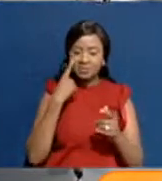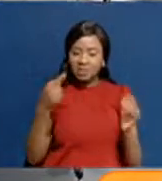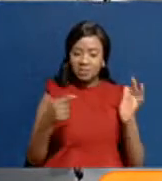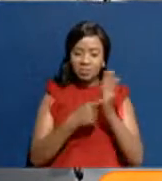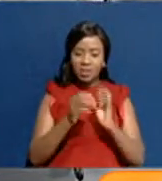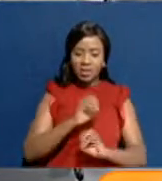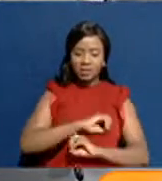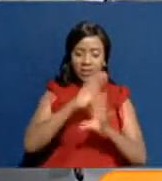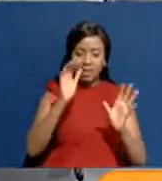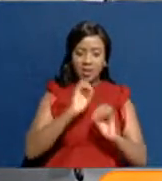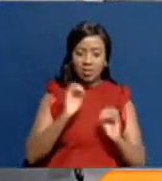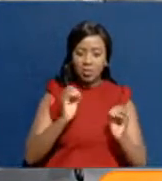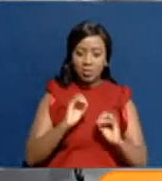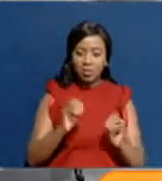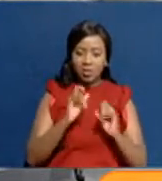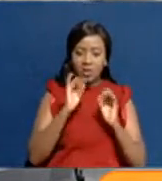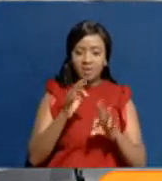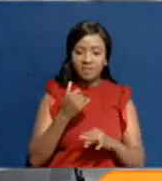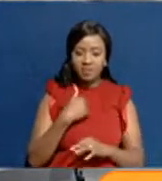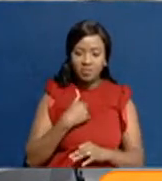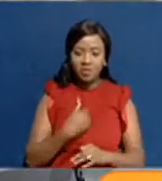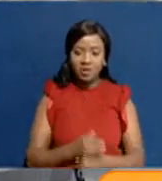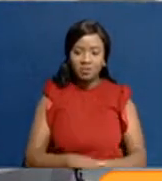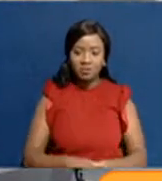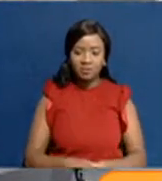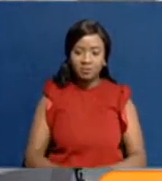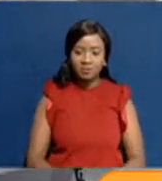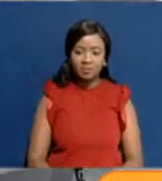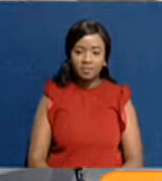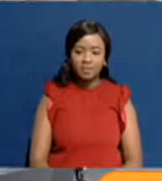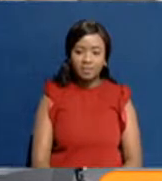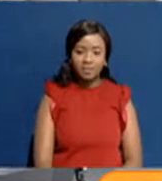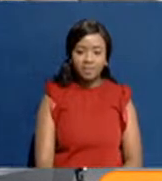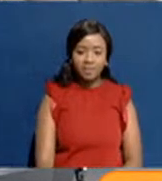when you have the seal